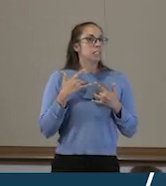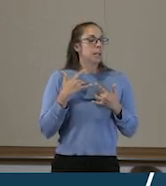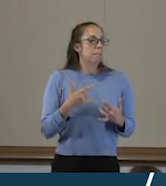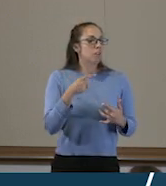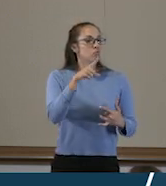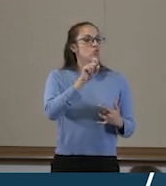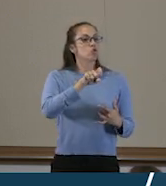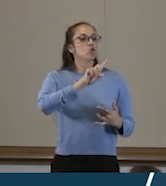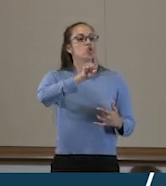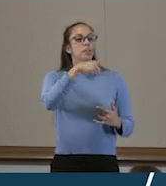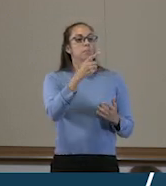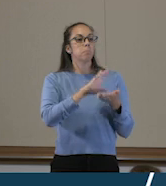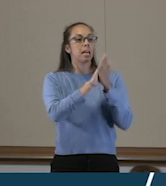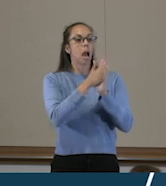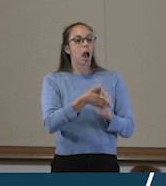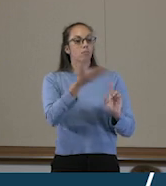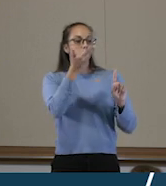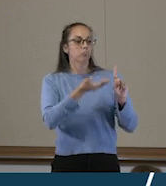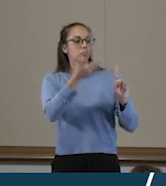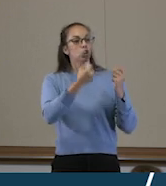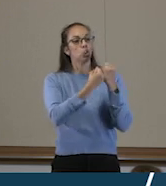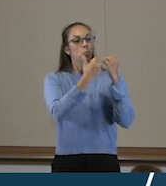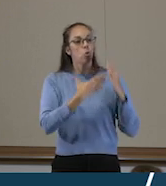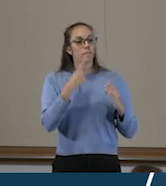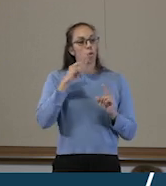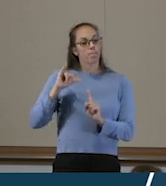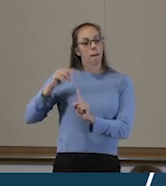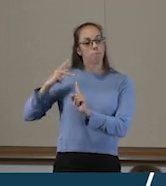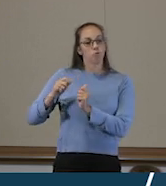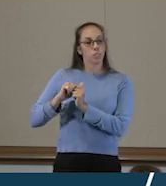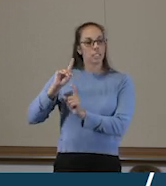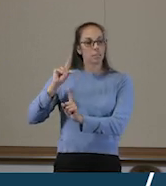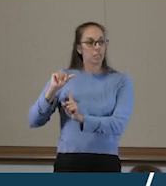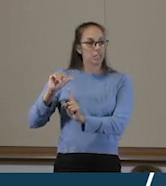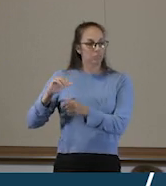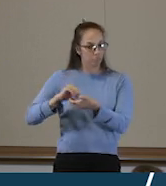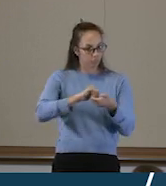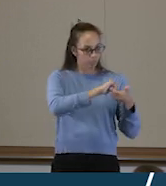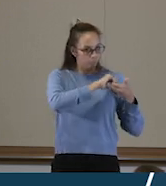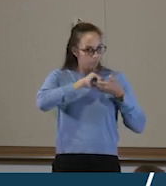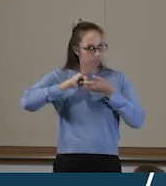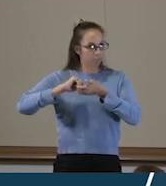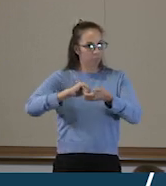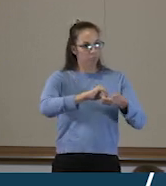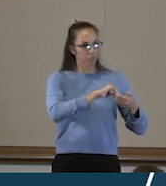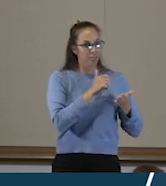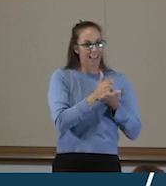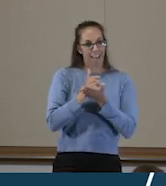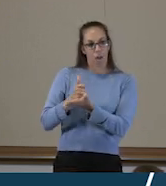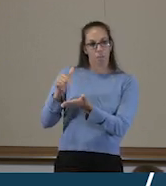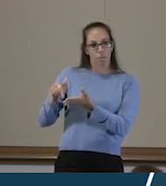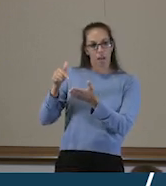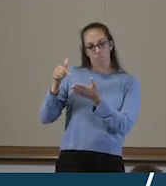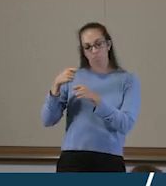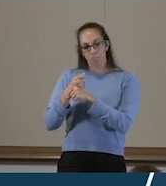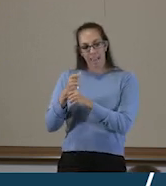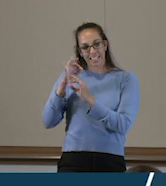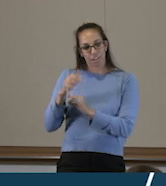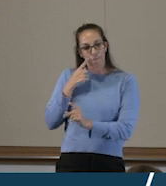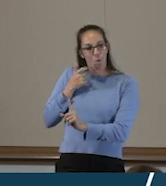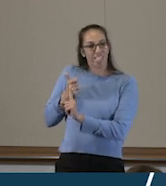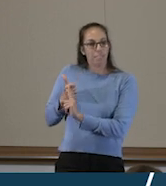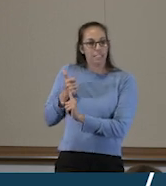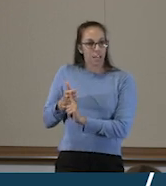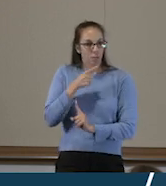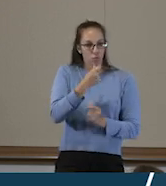a supporter for the individual with a disability. So it's a collaborative process in helping them make decisions and being there for